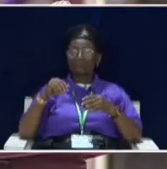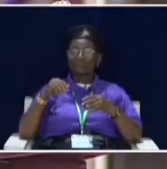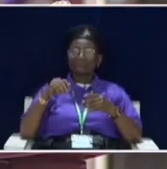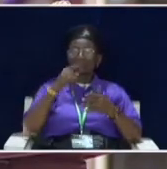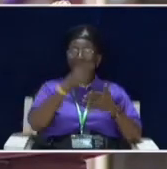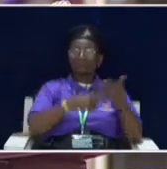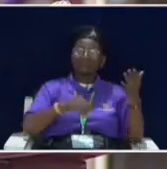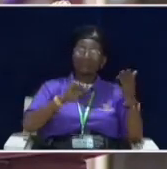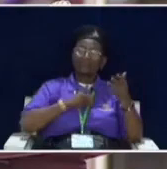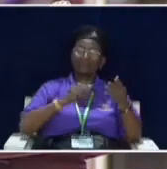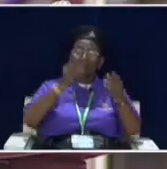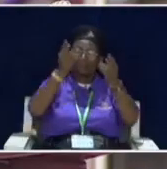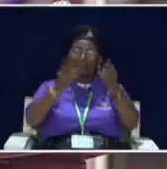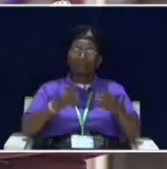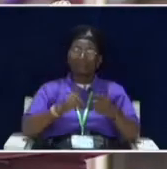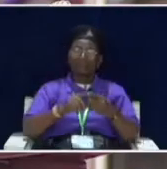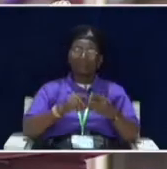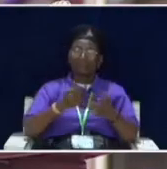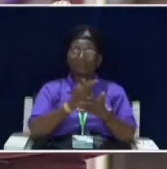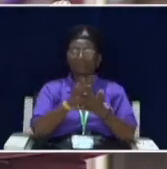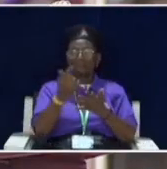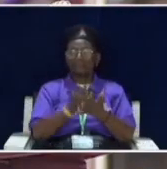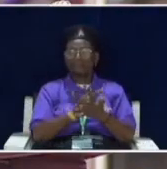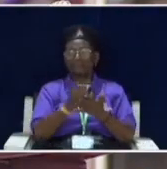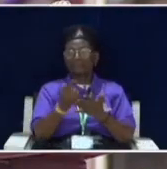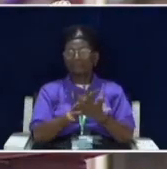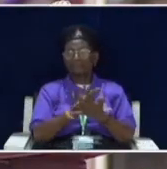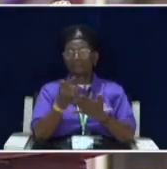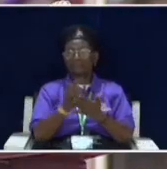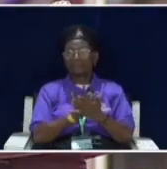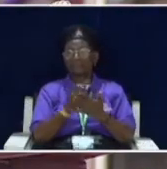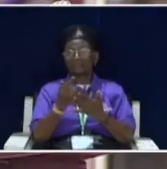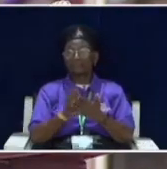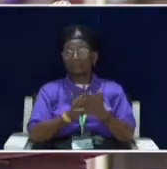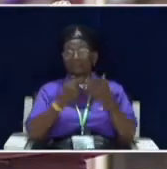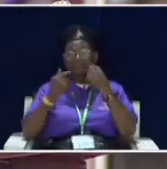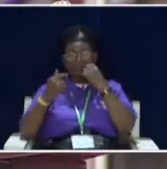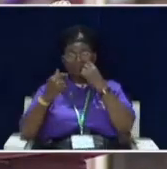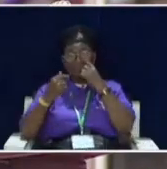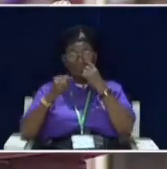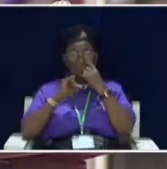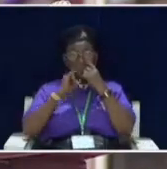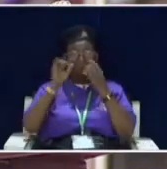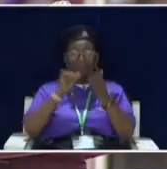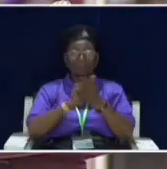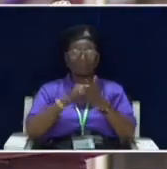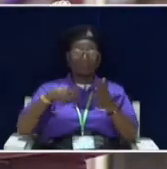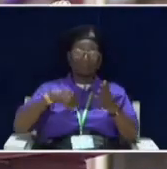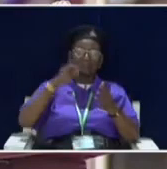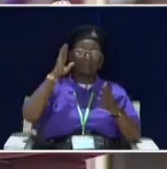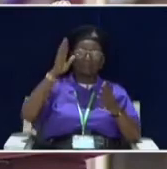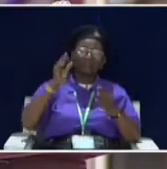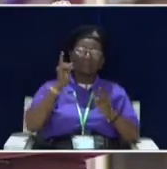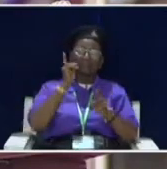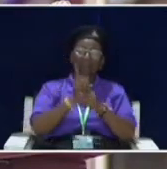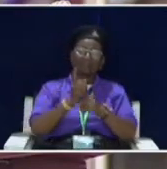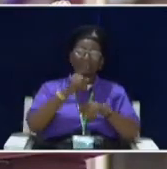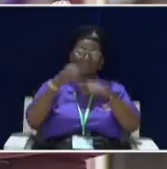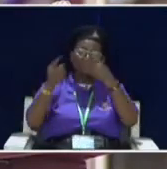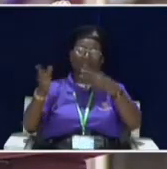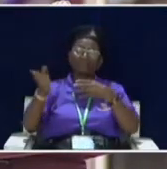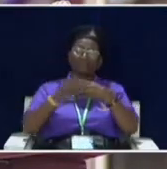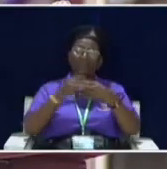want to discuss, o ti mo wa fe so lale yi, is that we will just go back to the